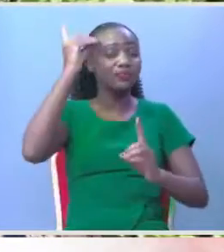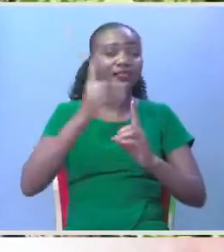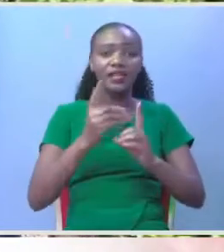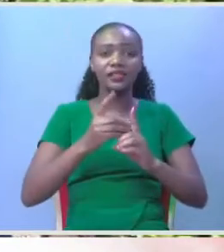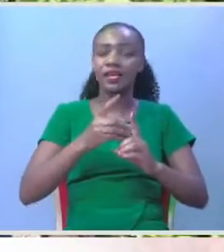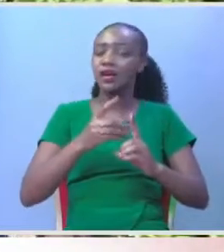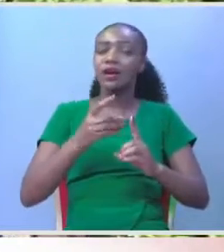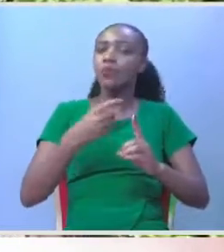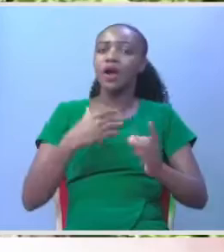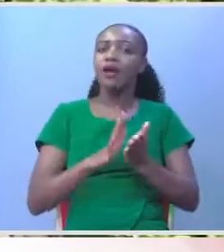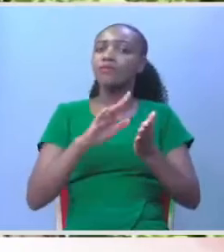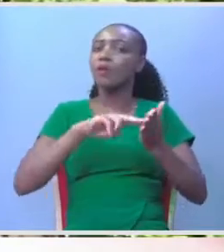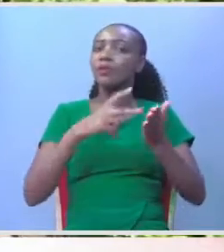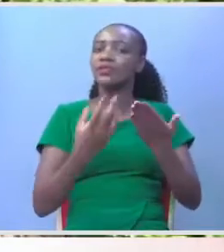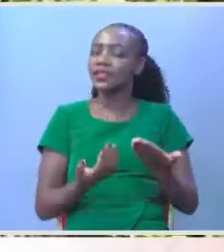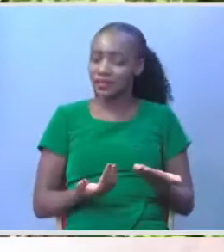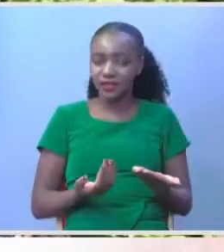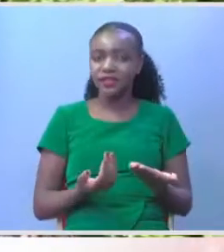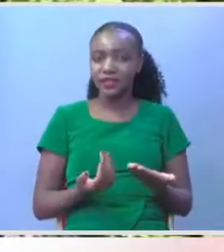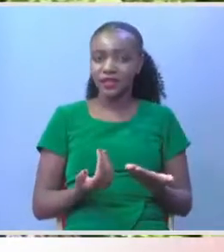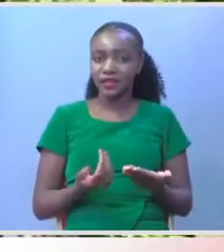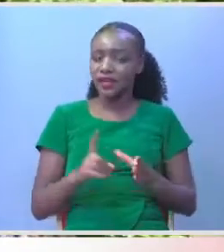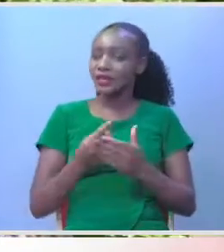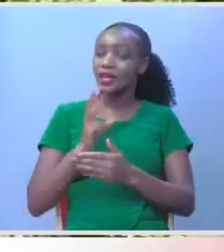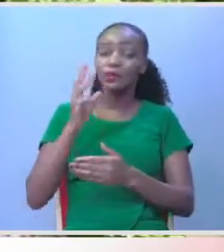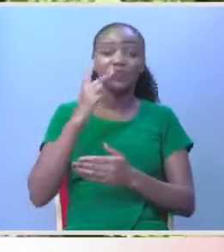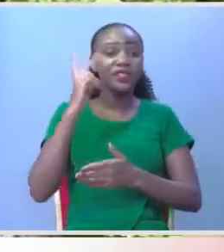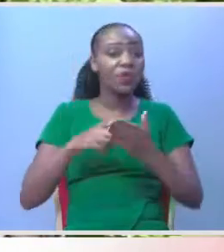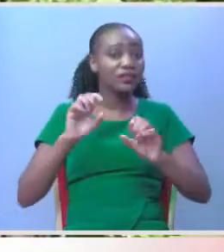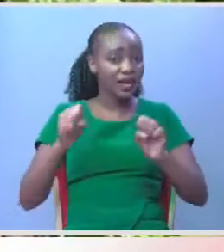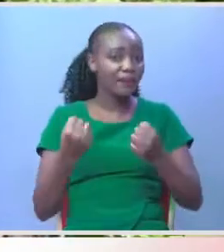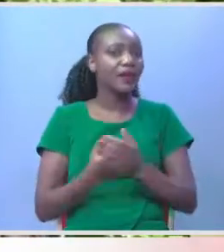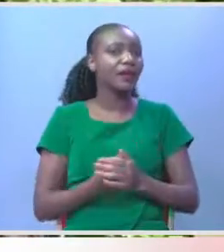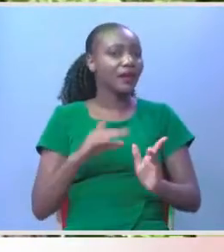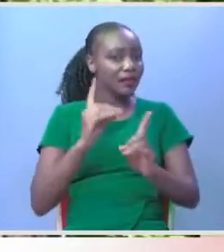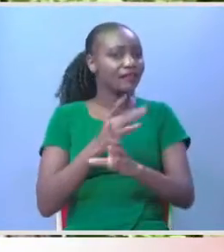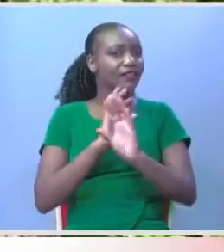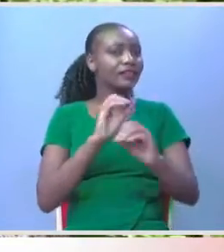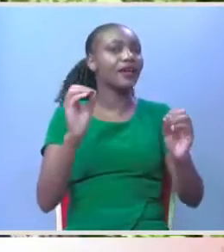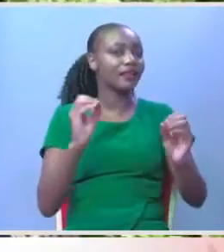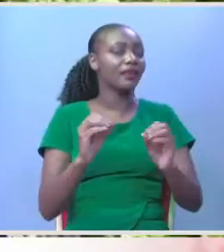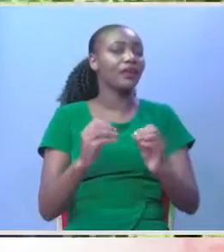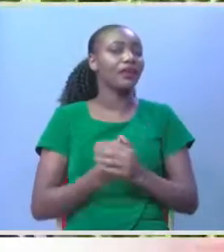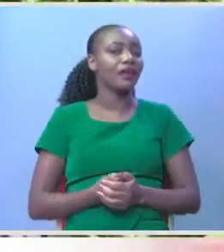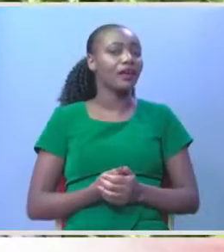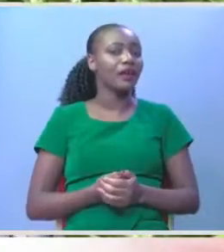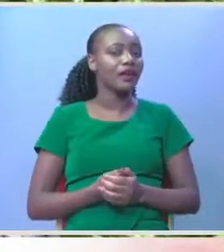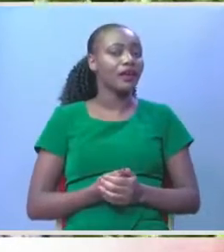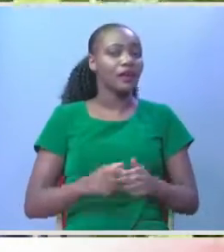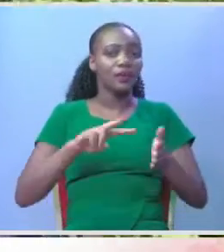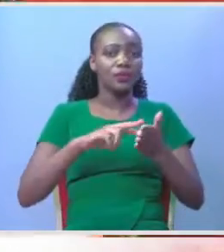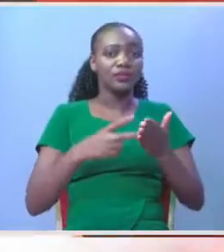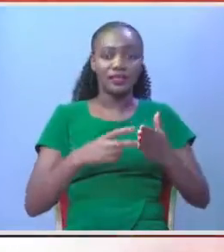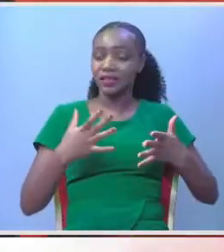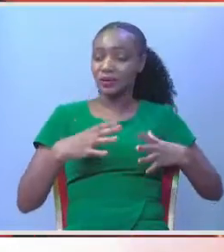projects. Now come on, mukijaribu projects, you shall see what will happen to you. It will be no different to what has happened in the history of this nation. Projects are